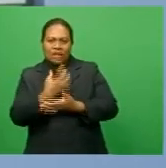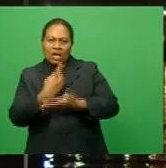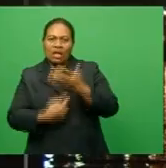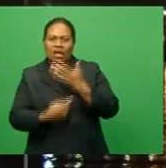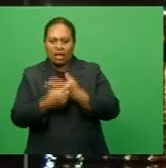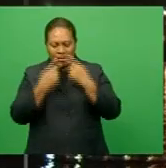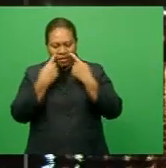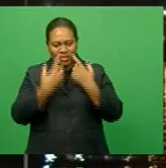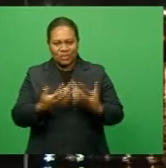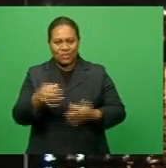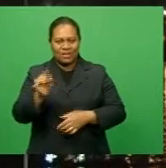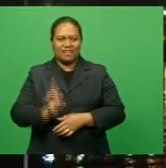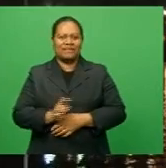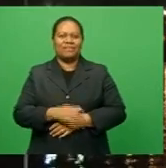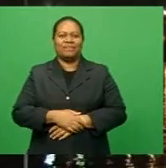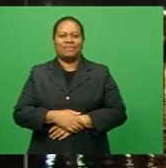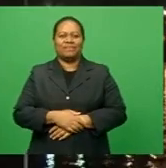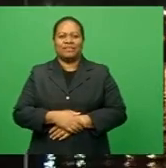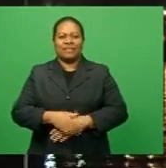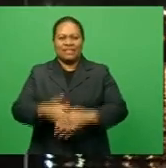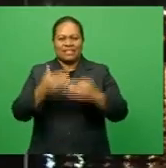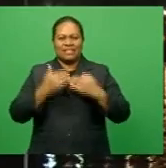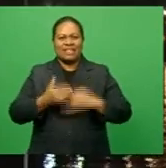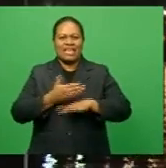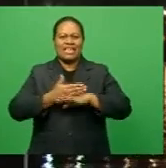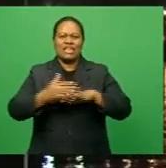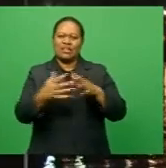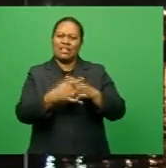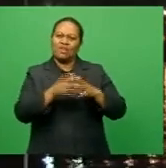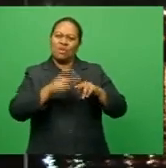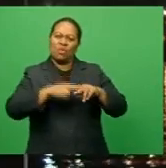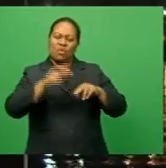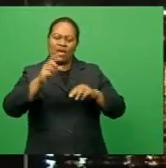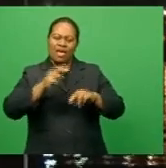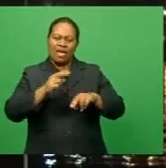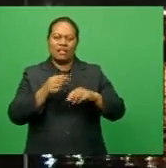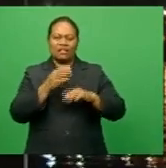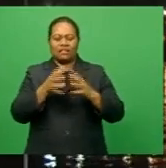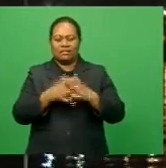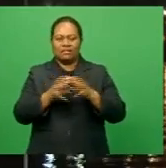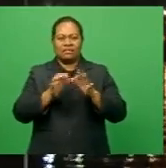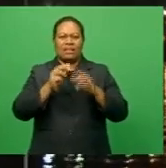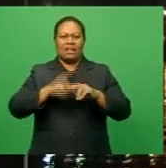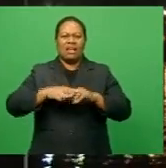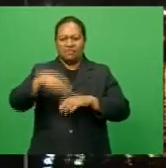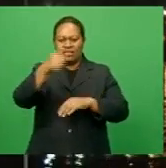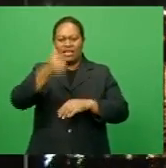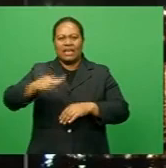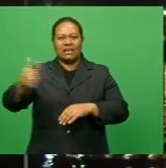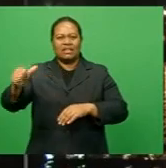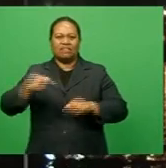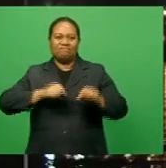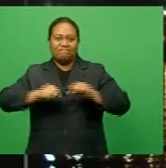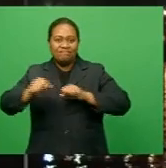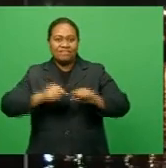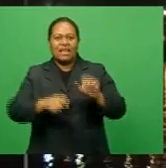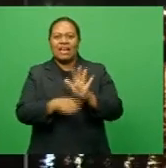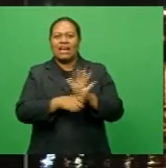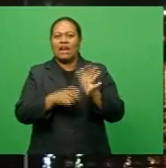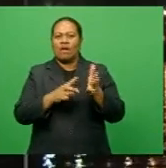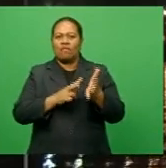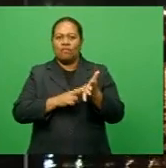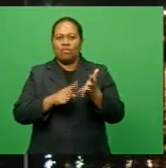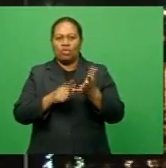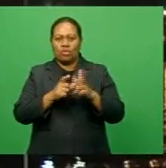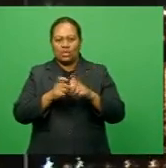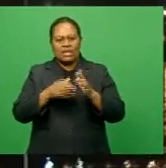today. The newly crowned WBF Asia-Pacific Super Welterweight Champion Chese the Hitman Ravundi is now